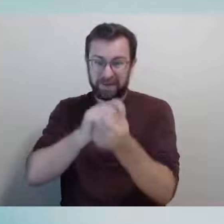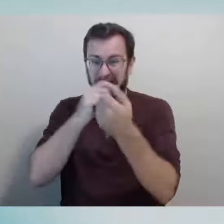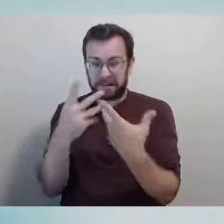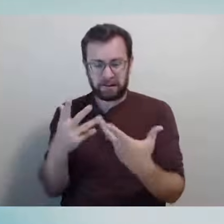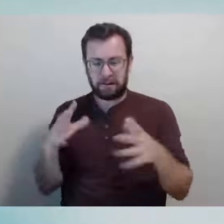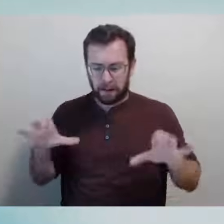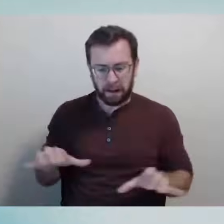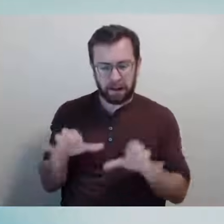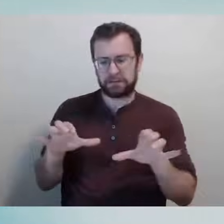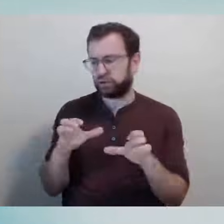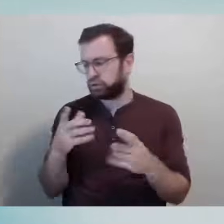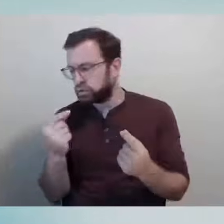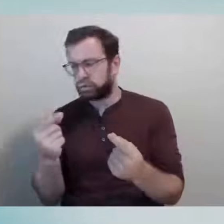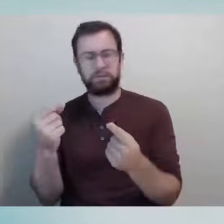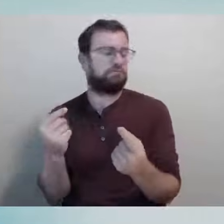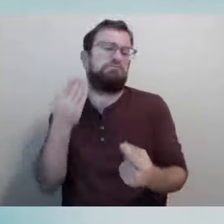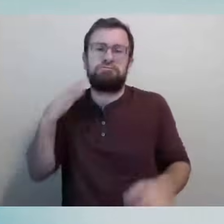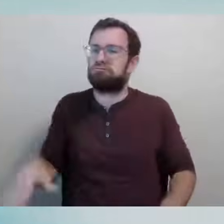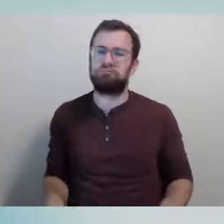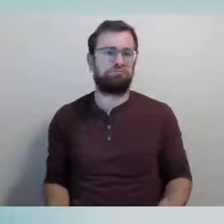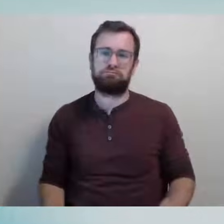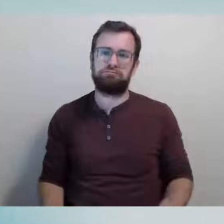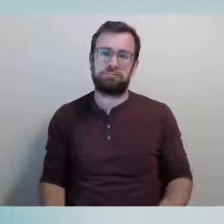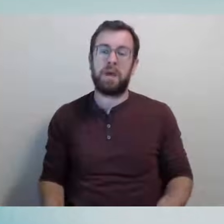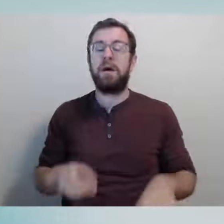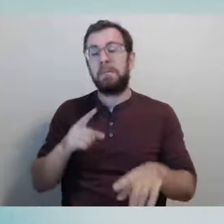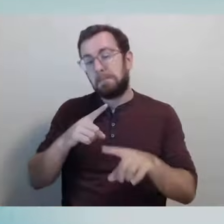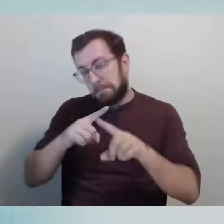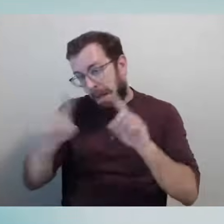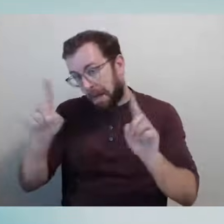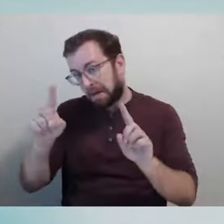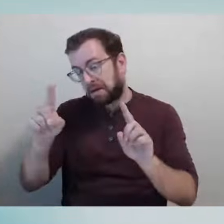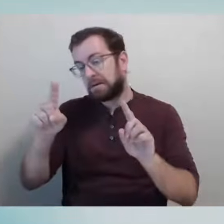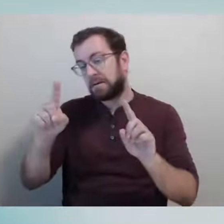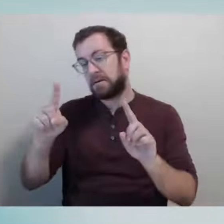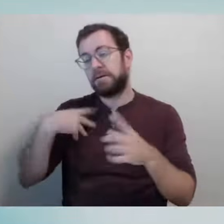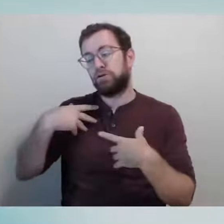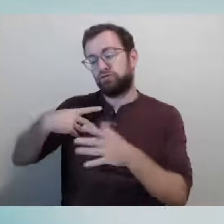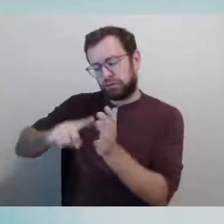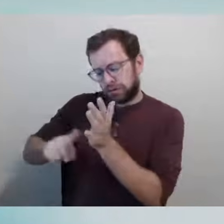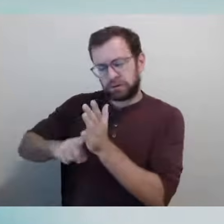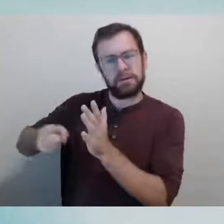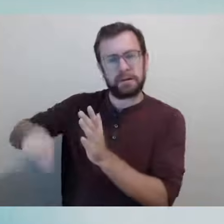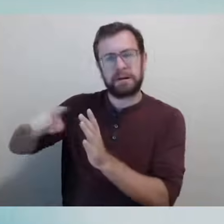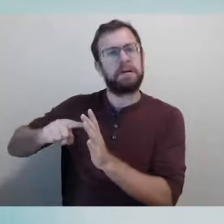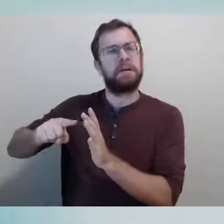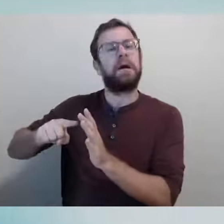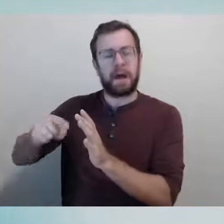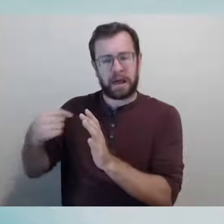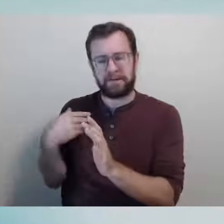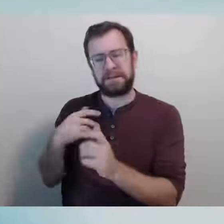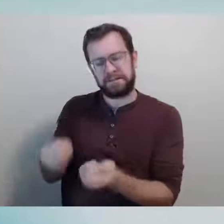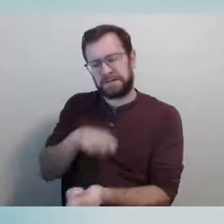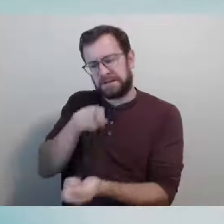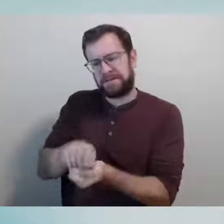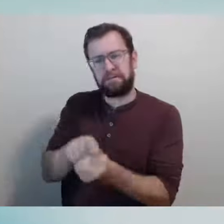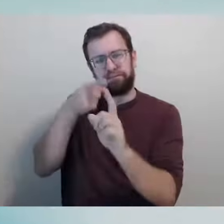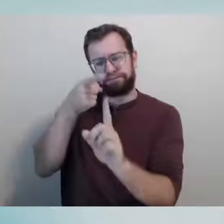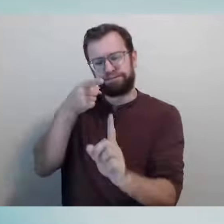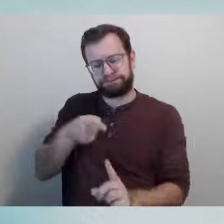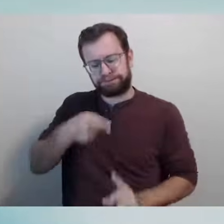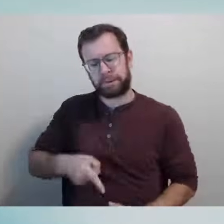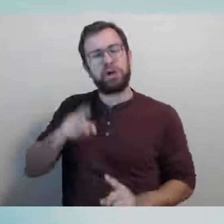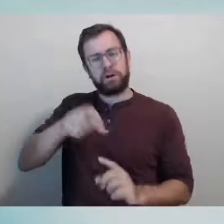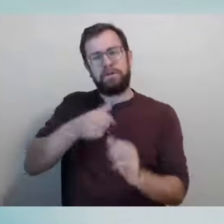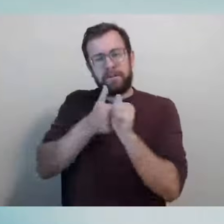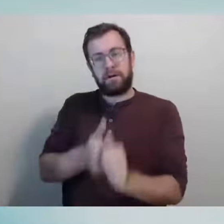However, scholars do give us some pointers to follow. Some of the things that you and I, we can do to advance